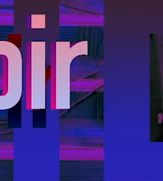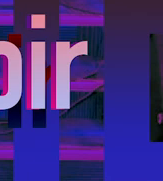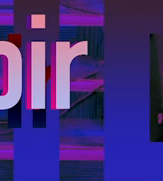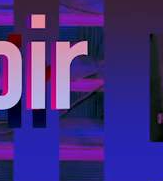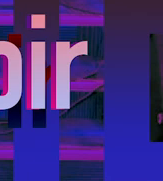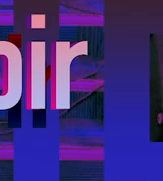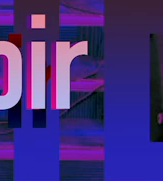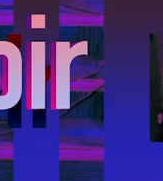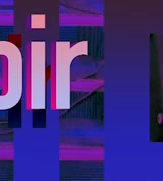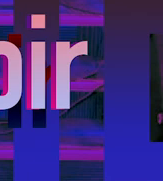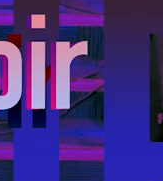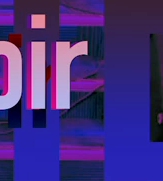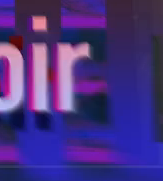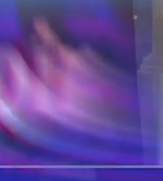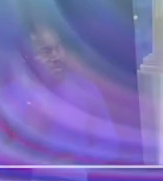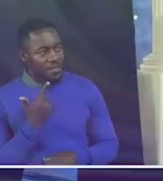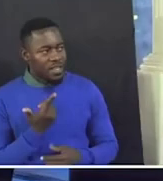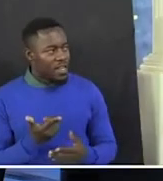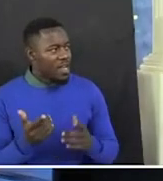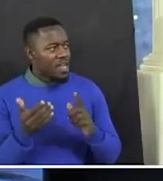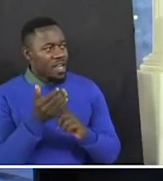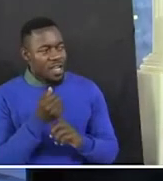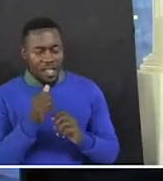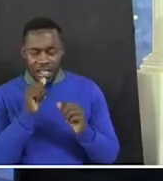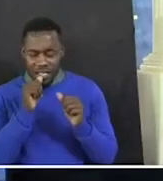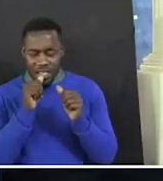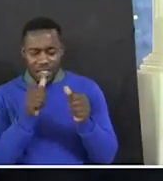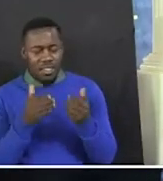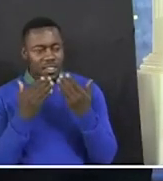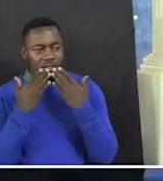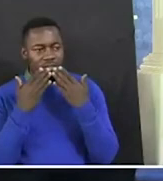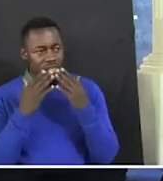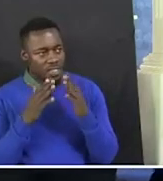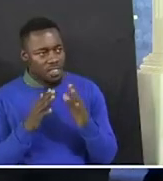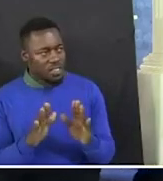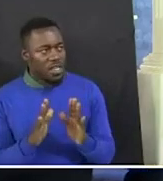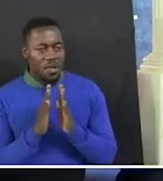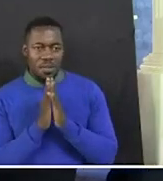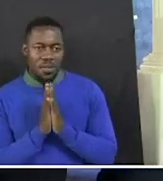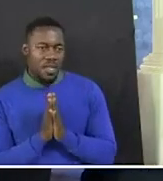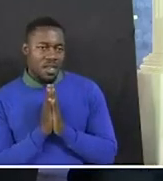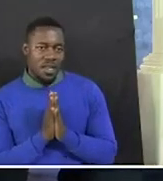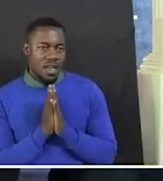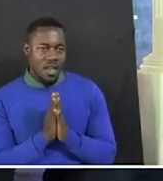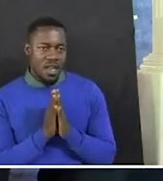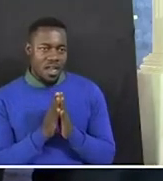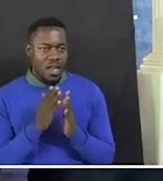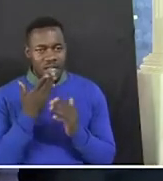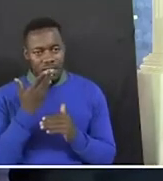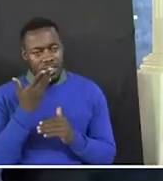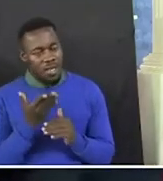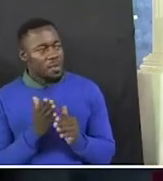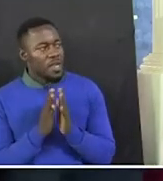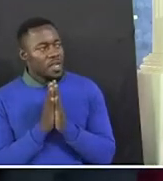why I found the I like to pray we